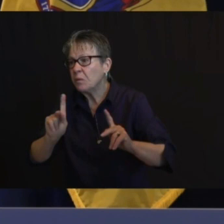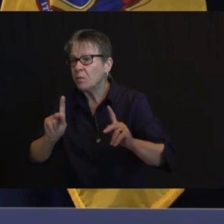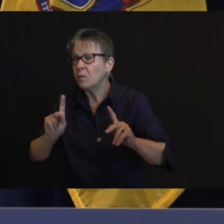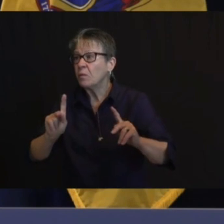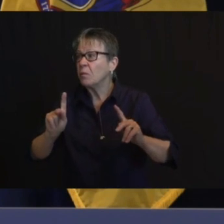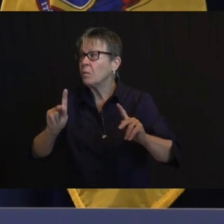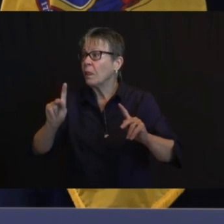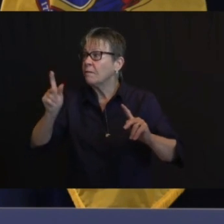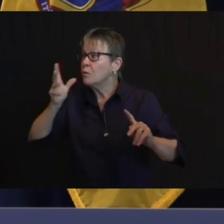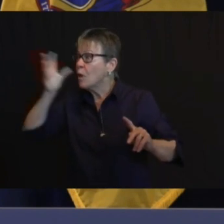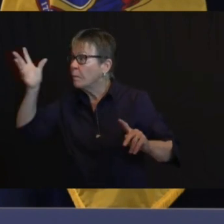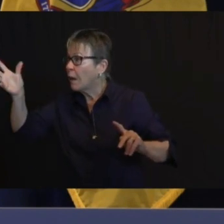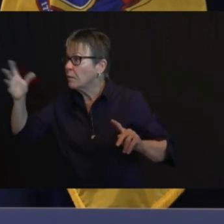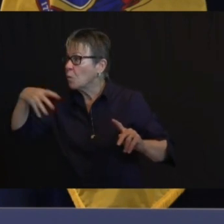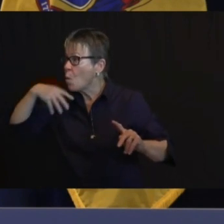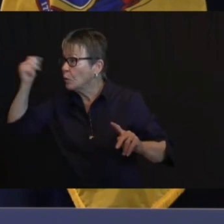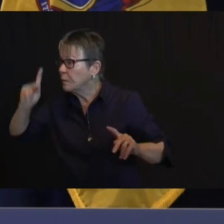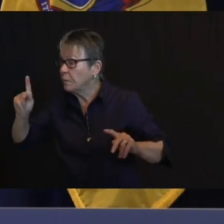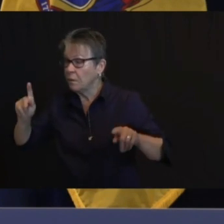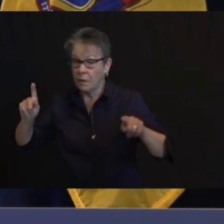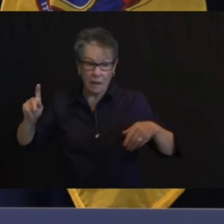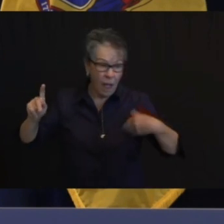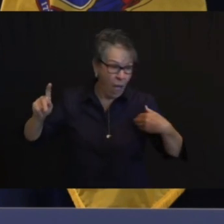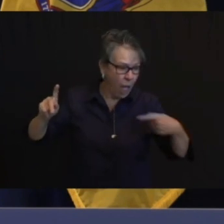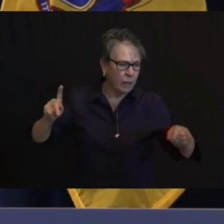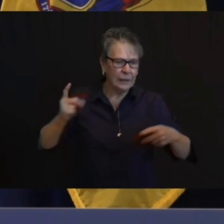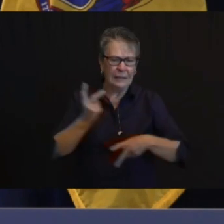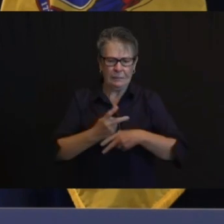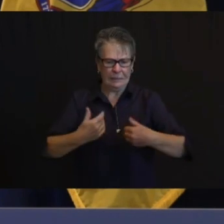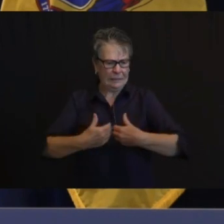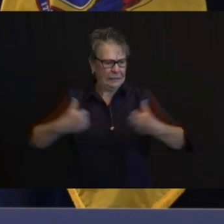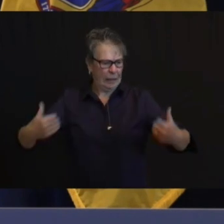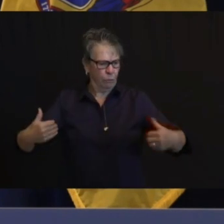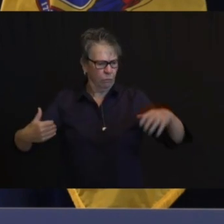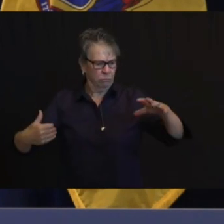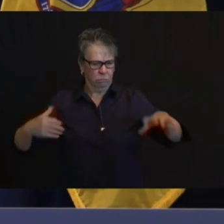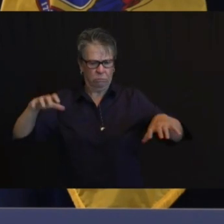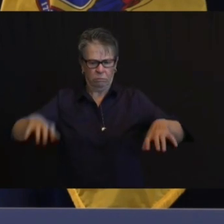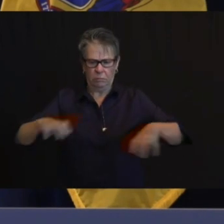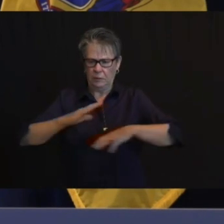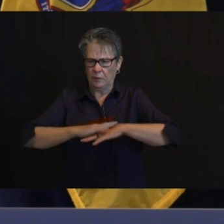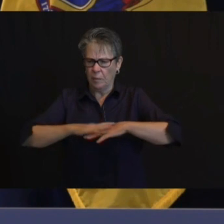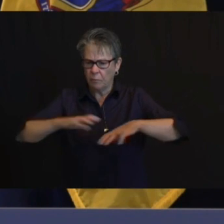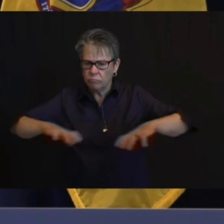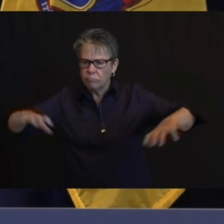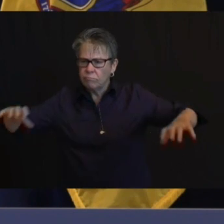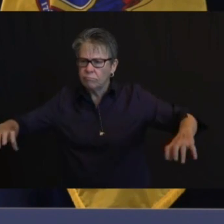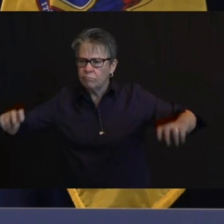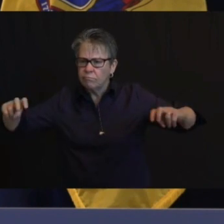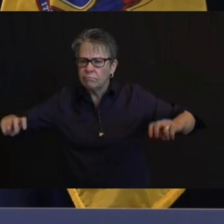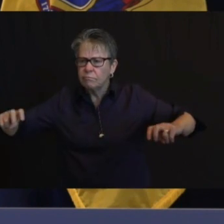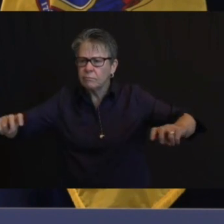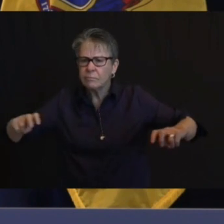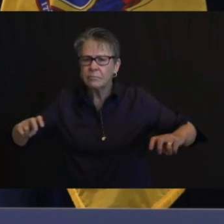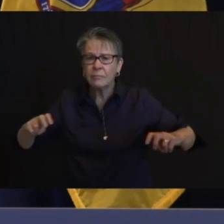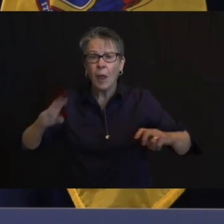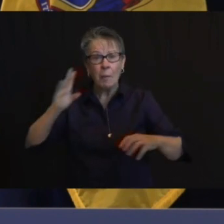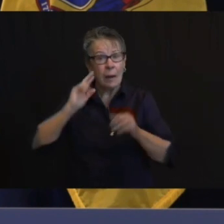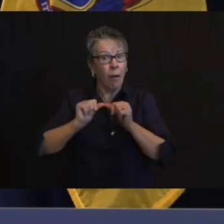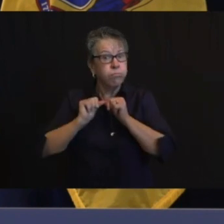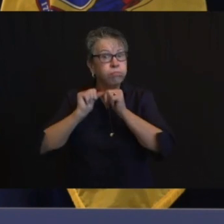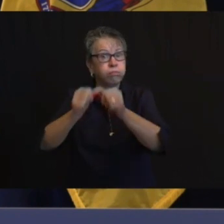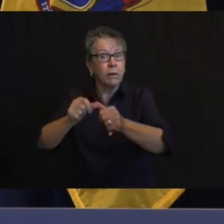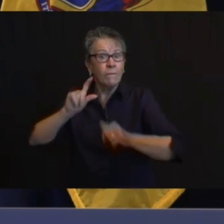again, this is not forever. We're going to get through this. This is a matter of months now, not years. And next Thanksgiving, I believe, looks a heck of a lot different than